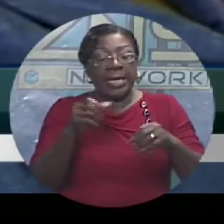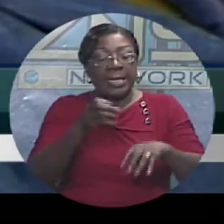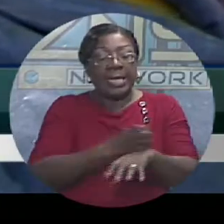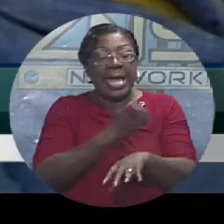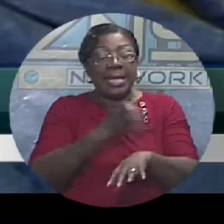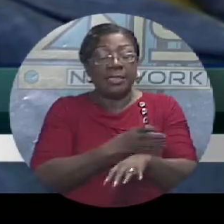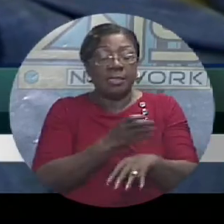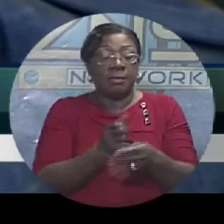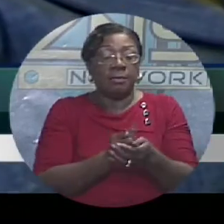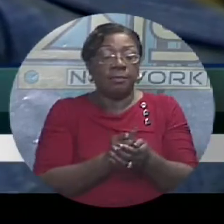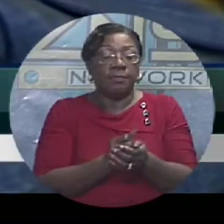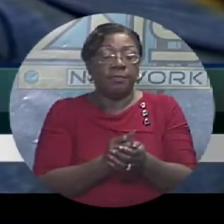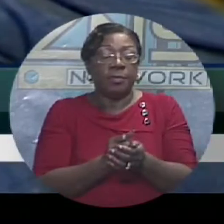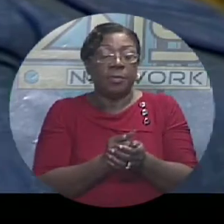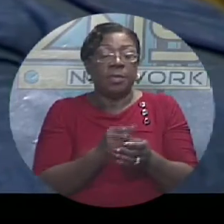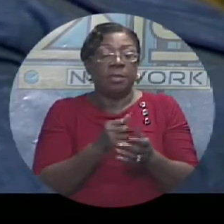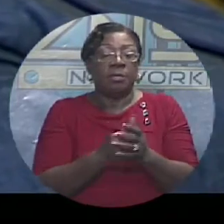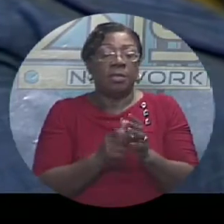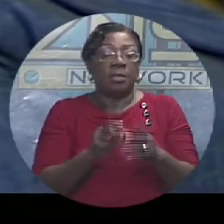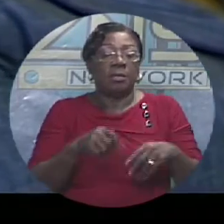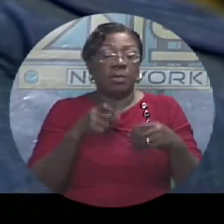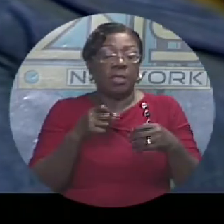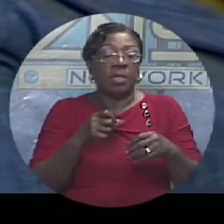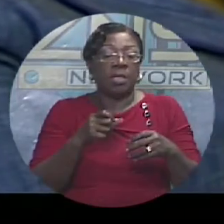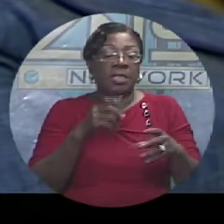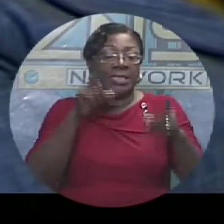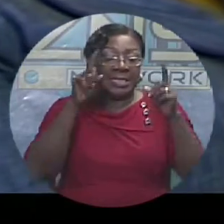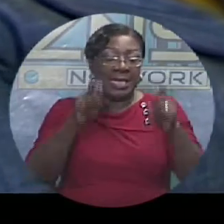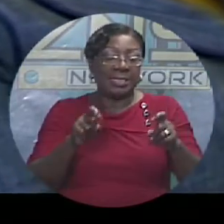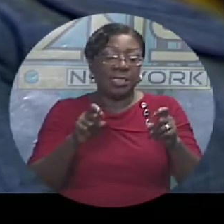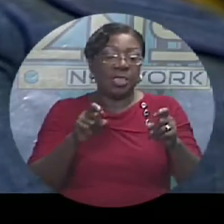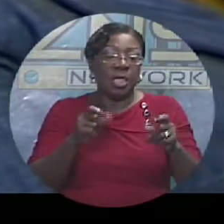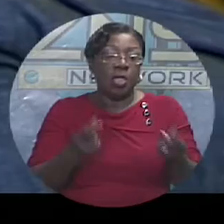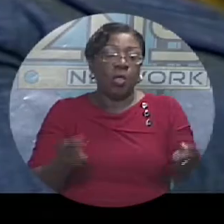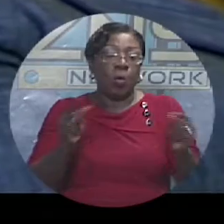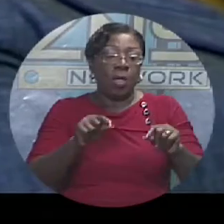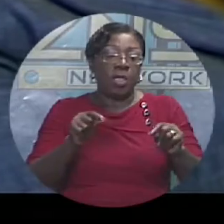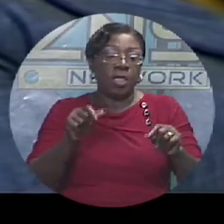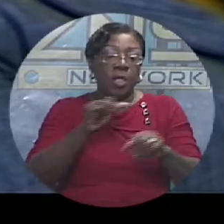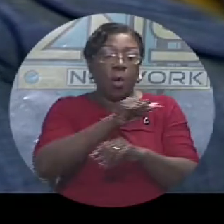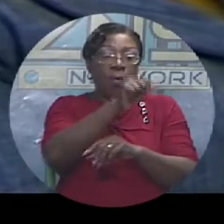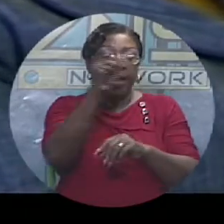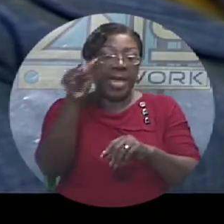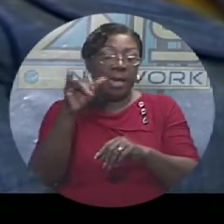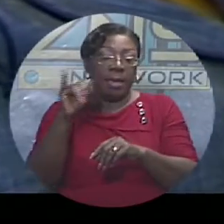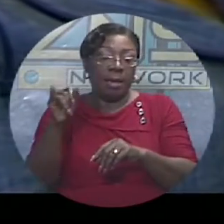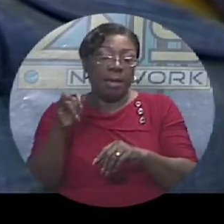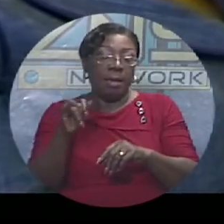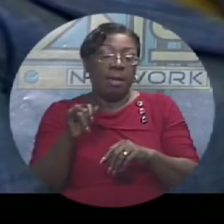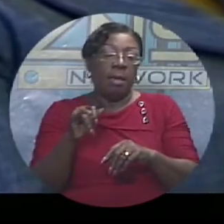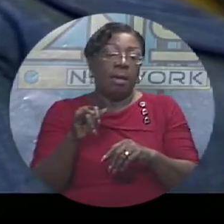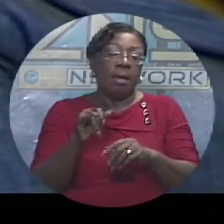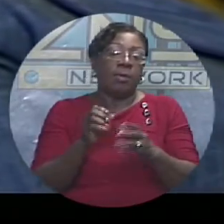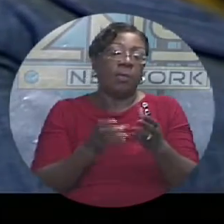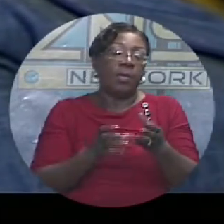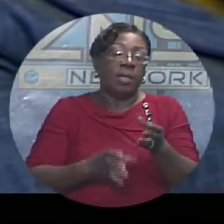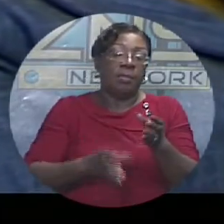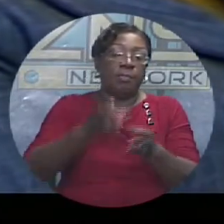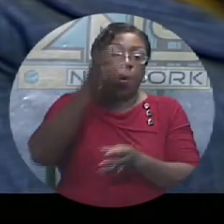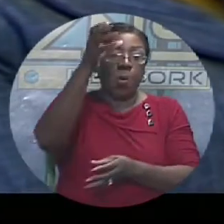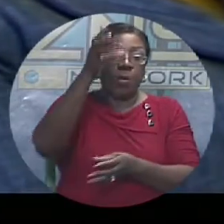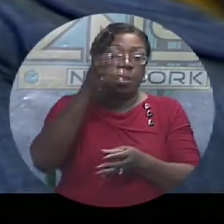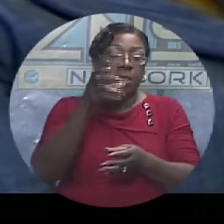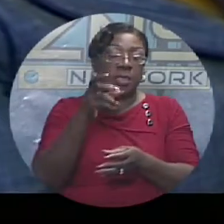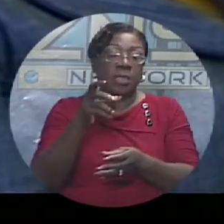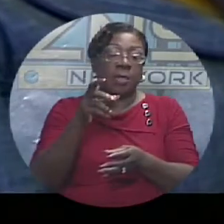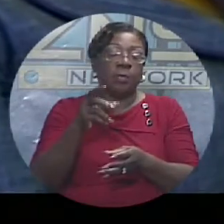assess spills, would assess the quality of air, and we intend to mount them on utility poles in the perimeter of the industrial sector that